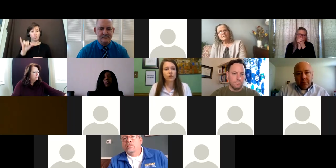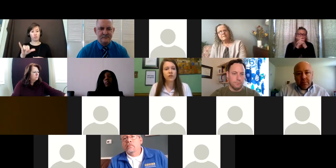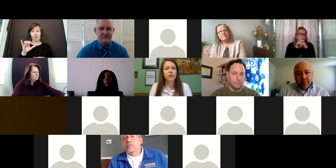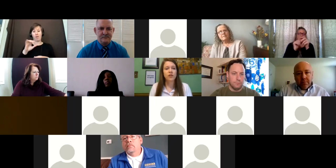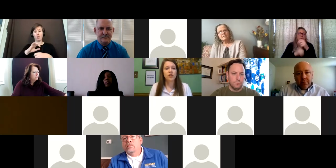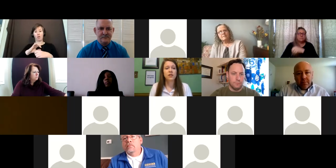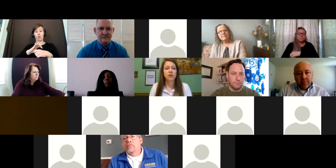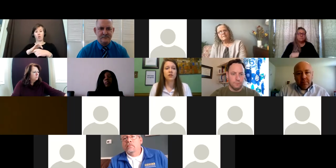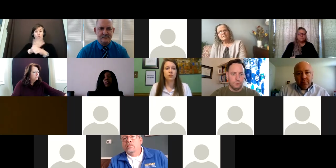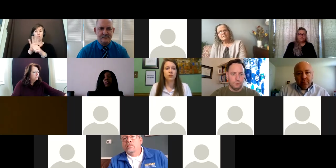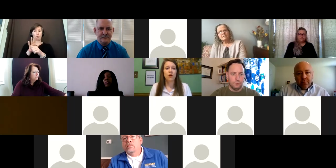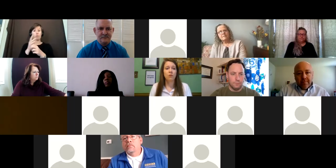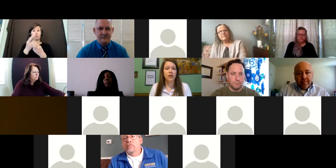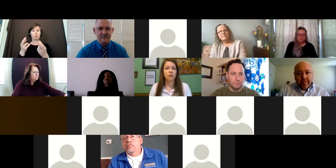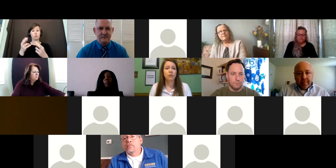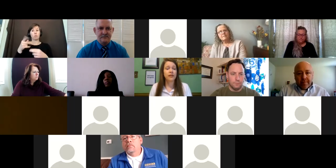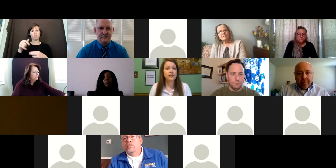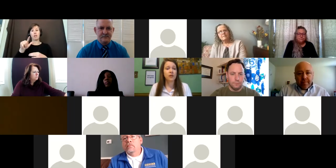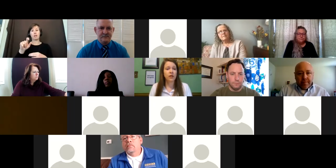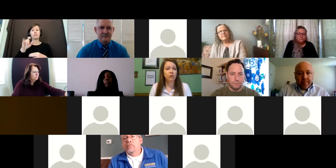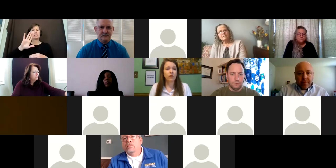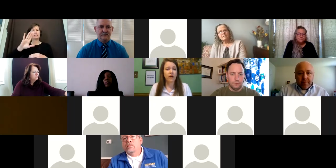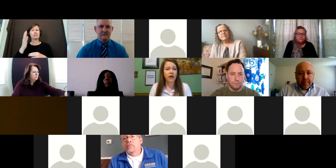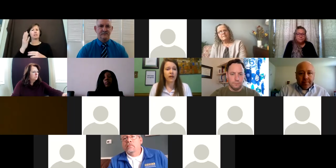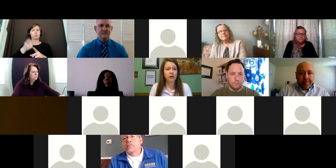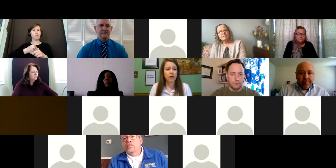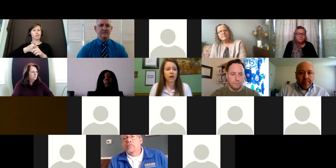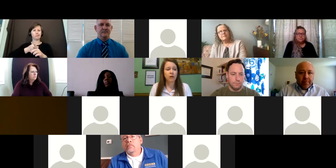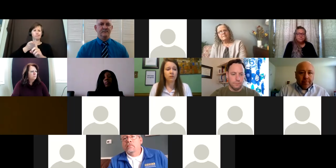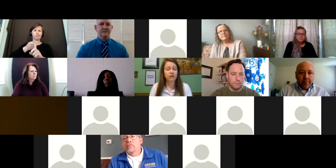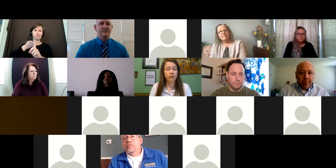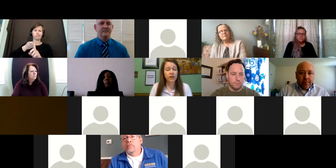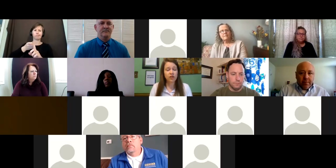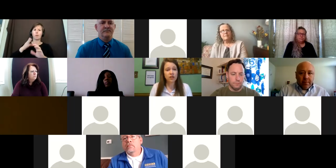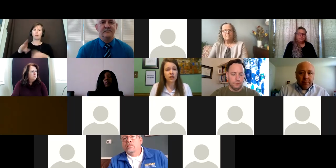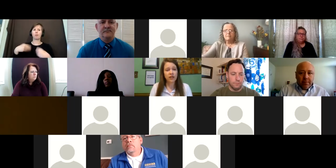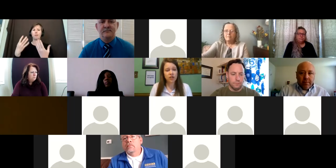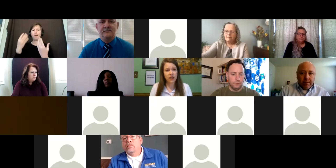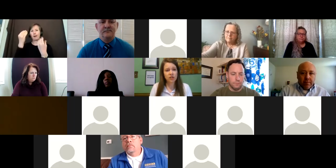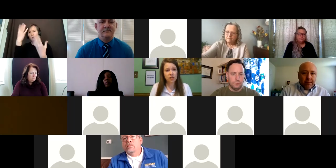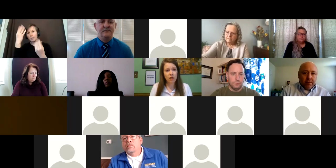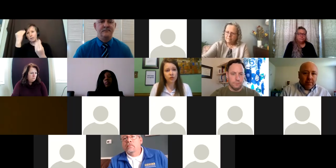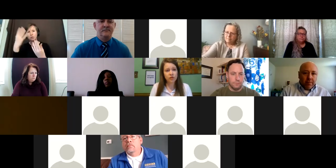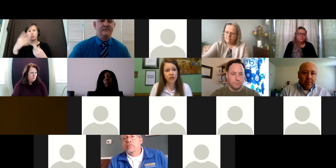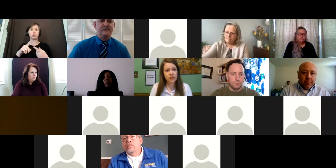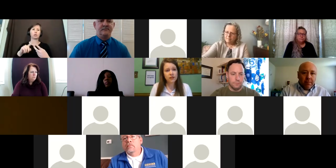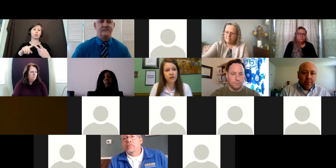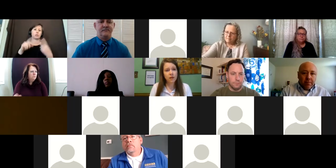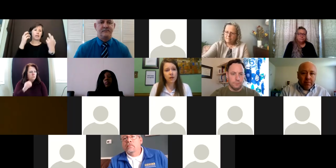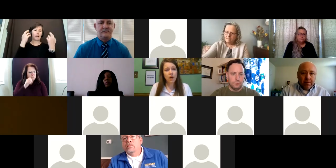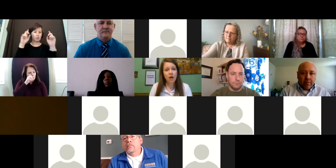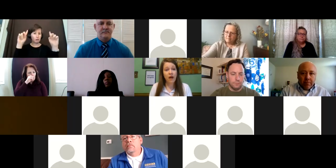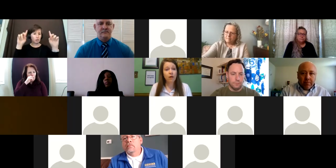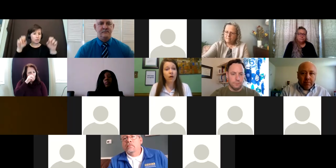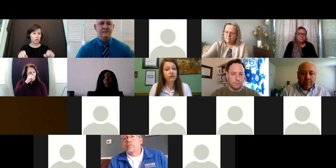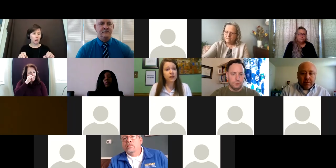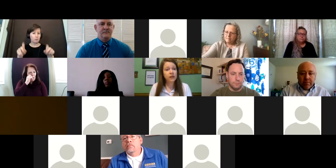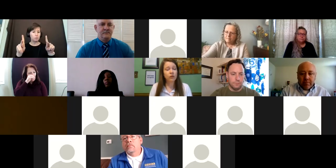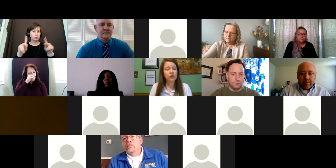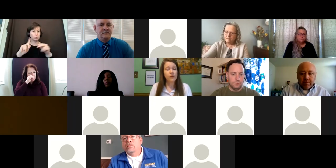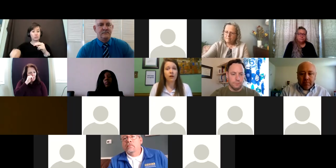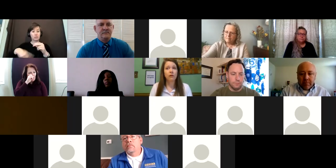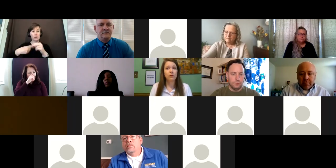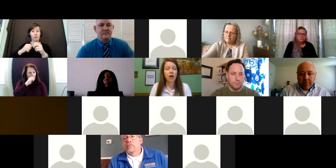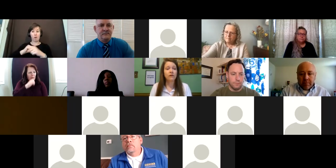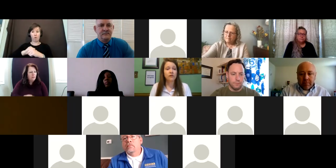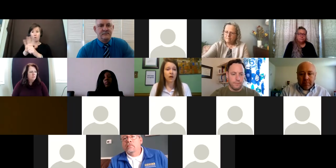COVID resources page continues to be our main place that we can provide information and education opportunities about COVID. And